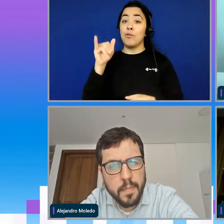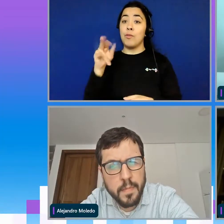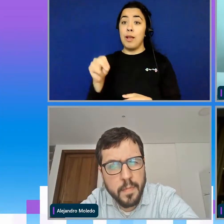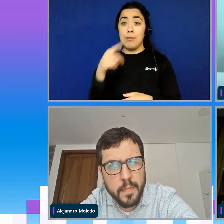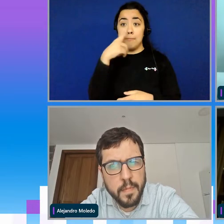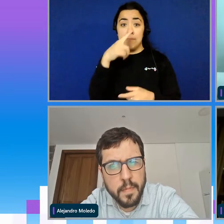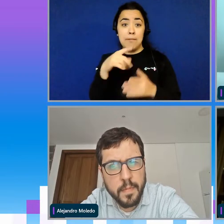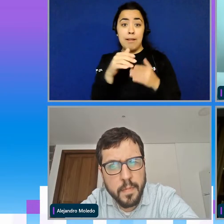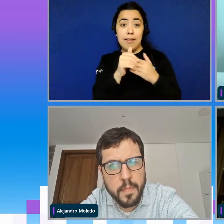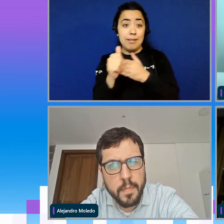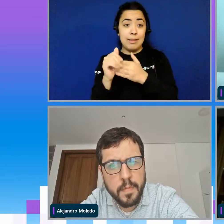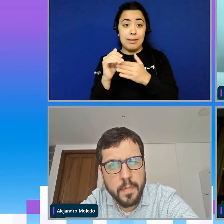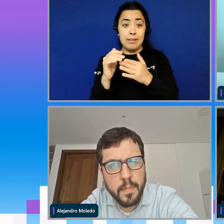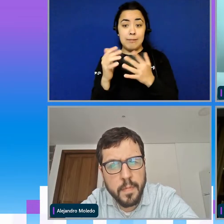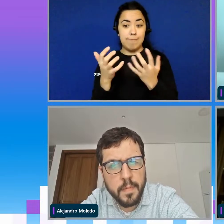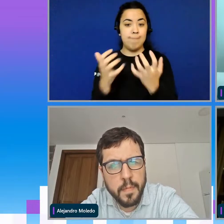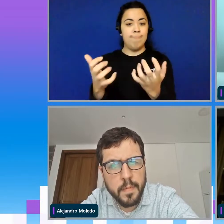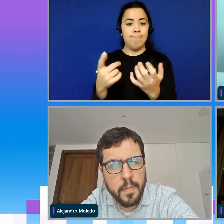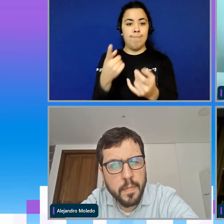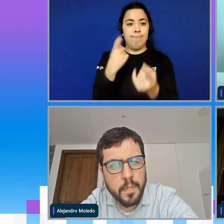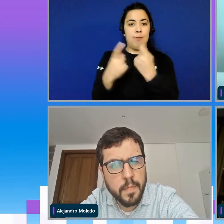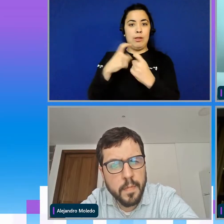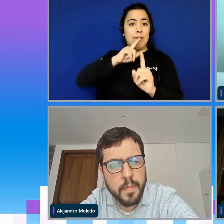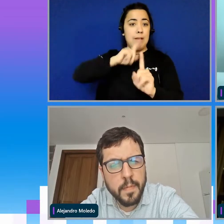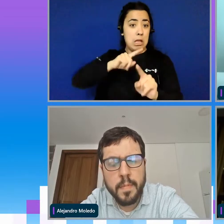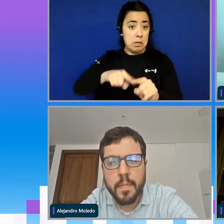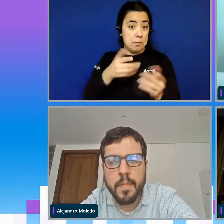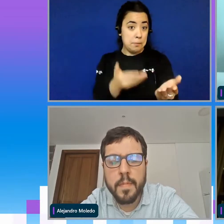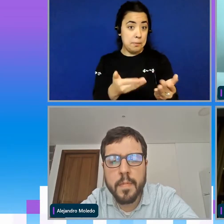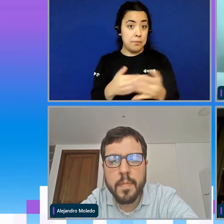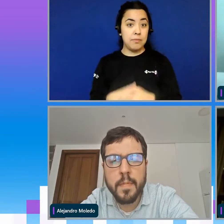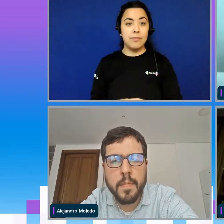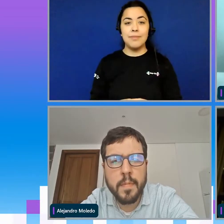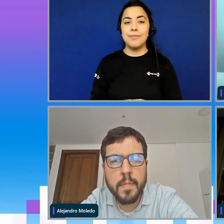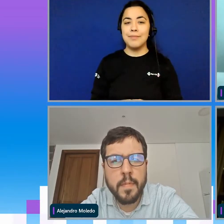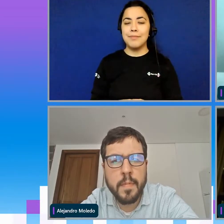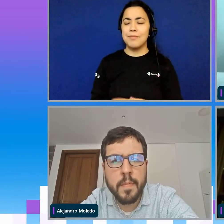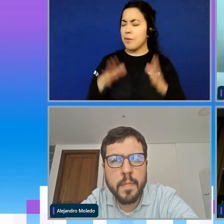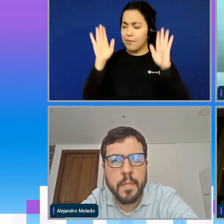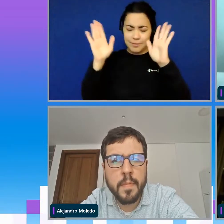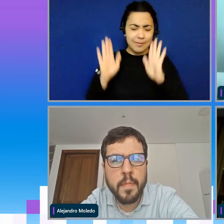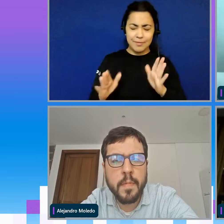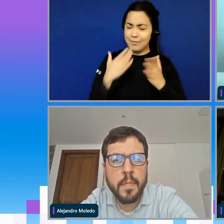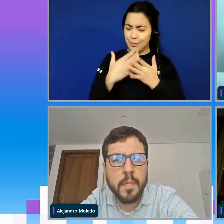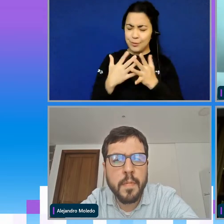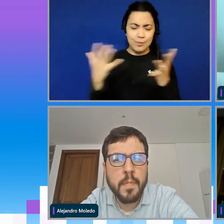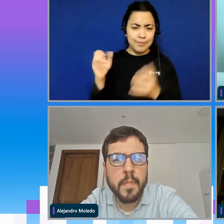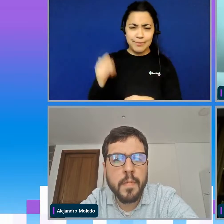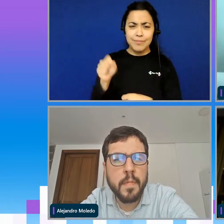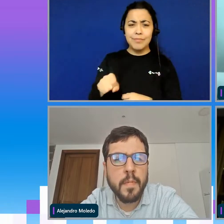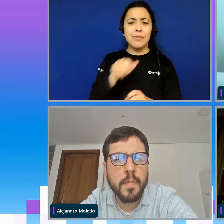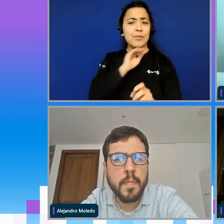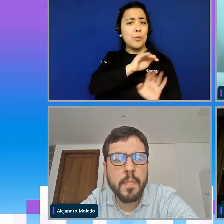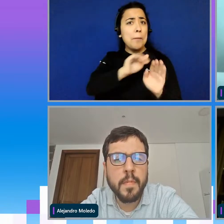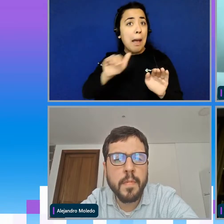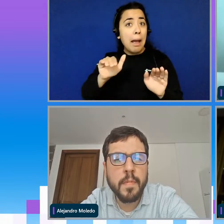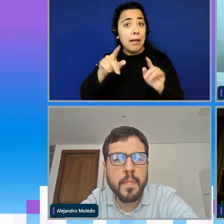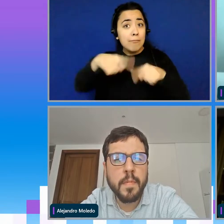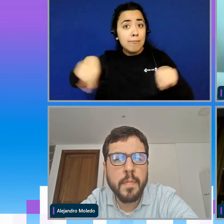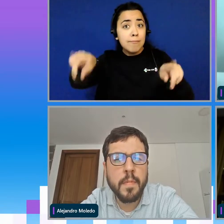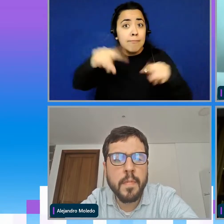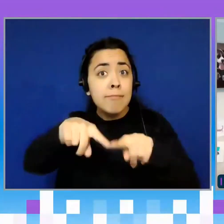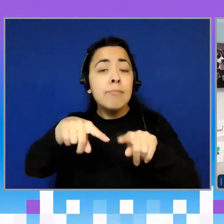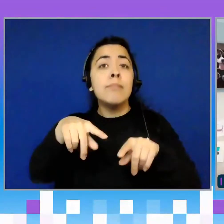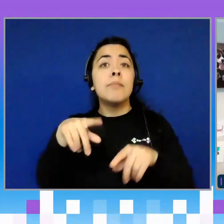through our audience participation questions. Fantastic. Thank you so much. Yeah, just a reminder for all of y'all, head